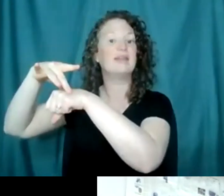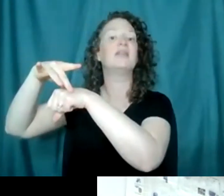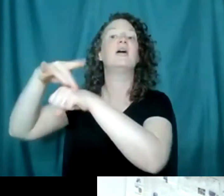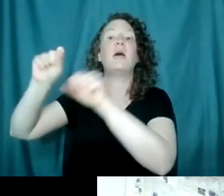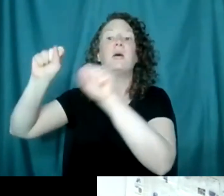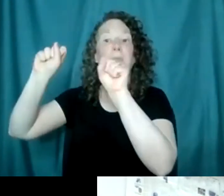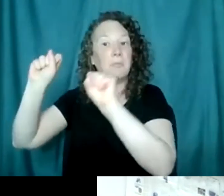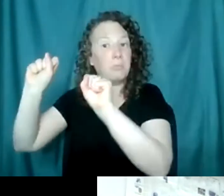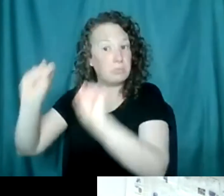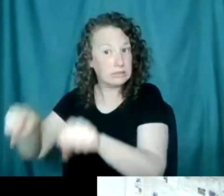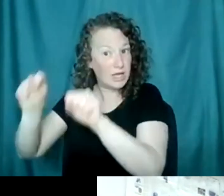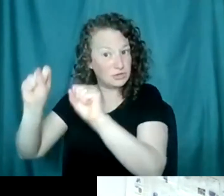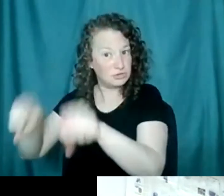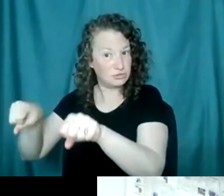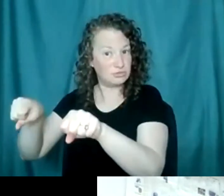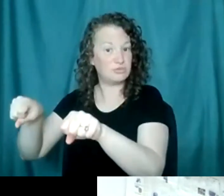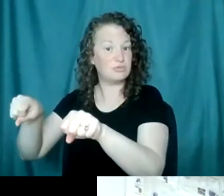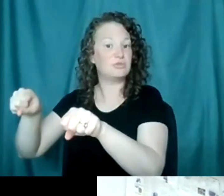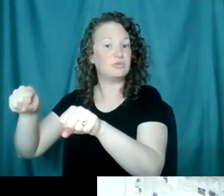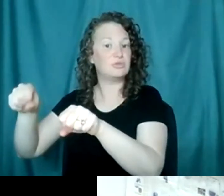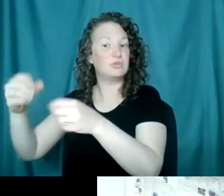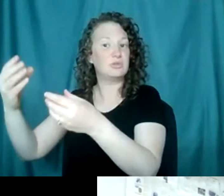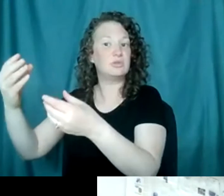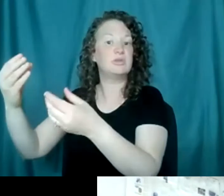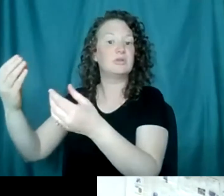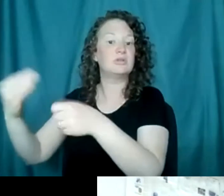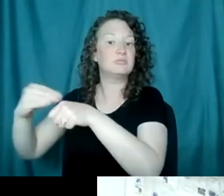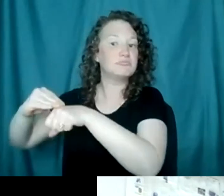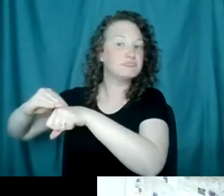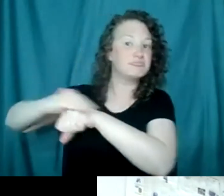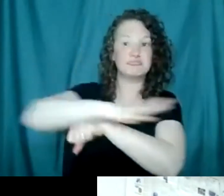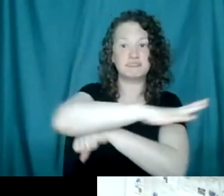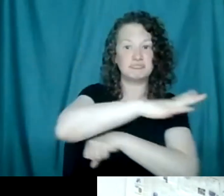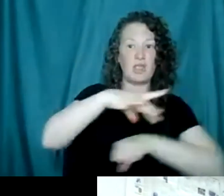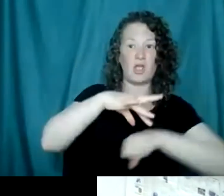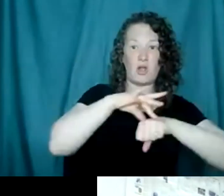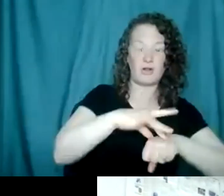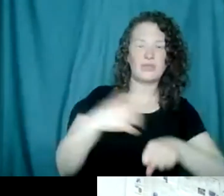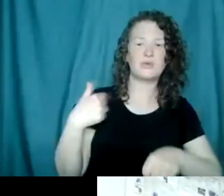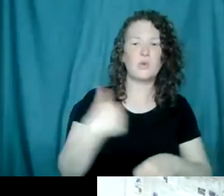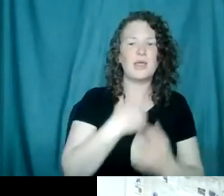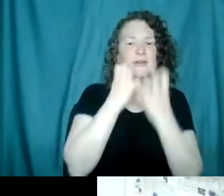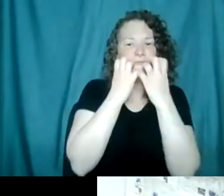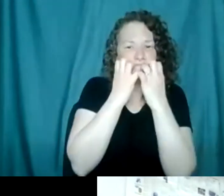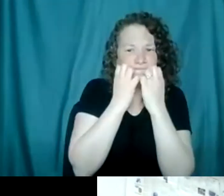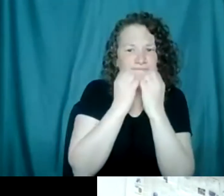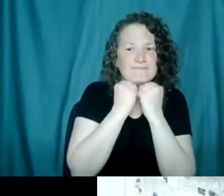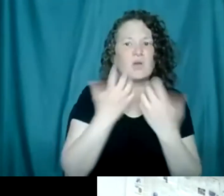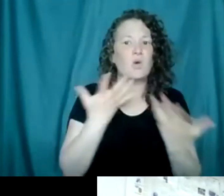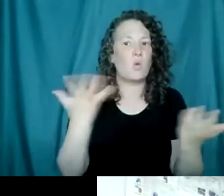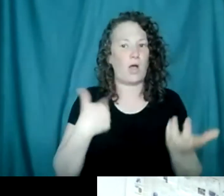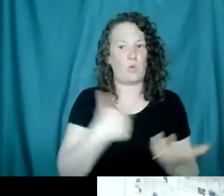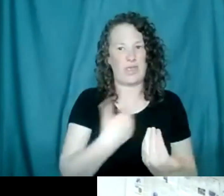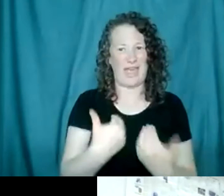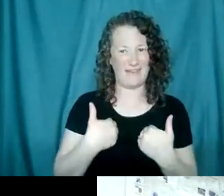potential to give us greater appreciation for what we have here on Earth, because it's so hard.